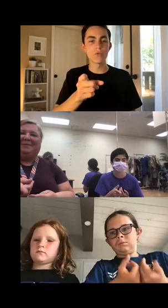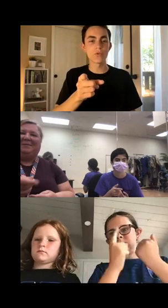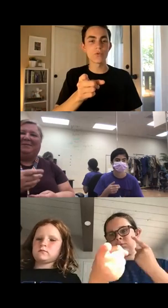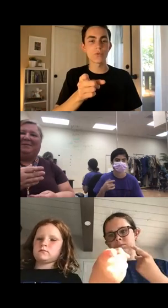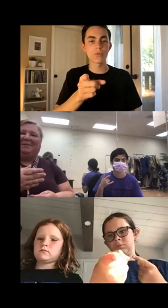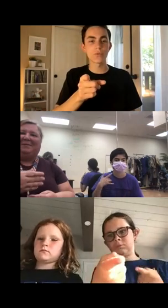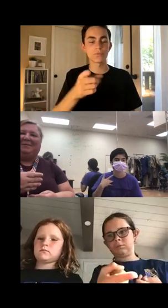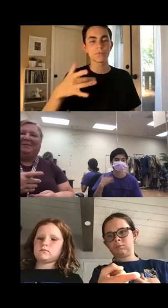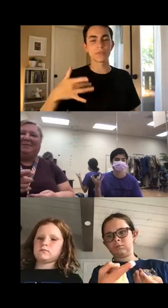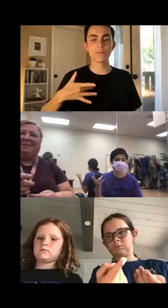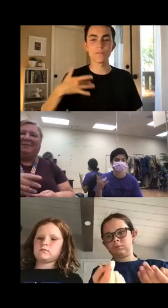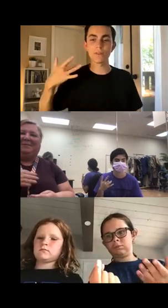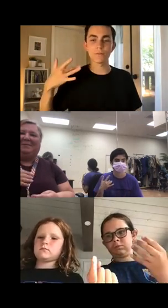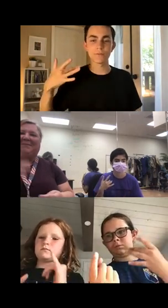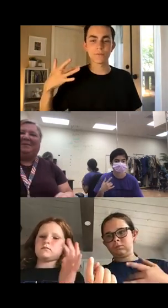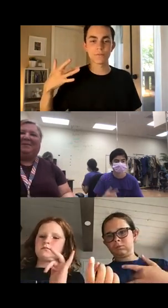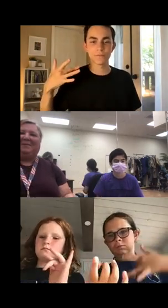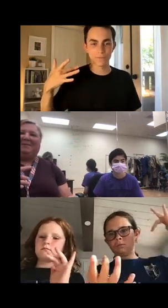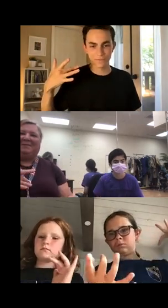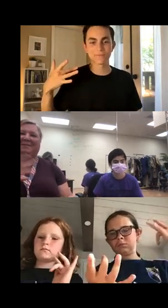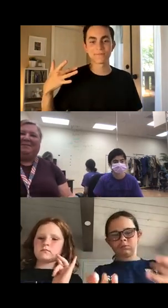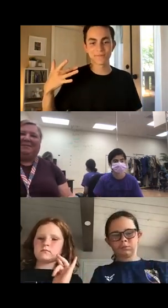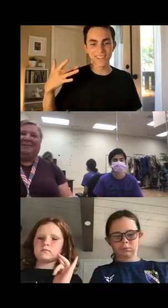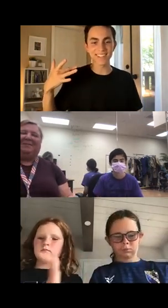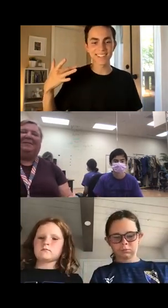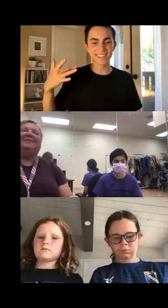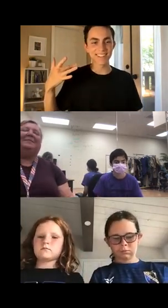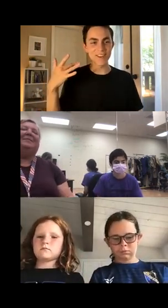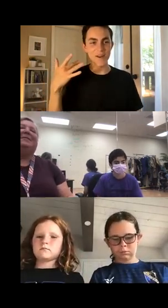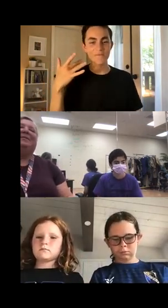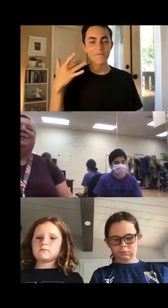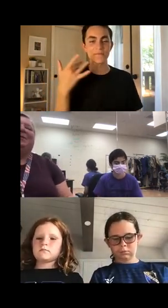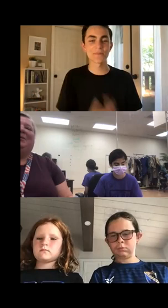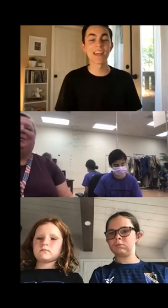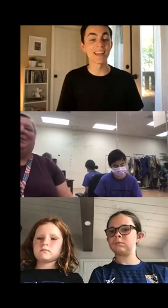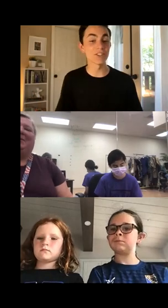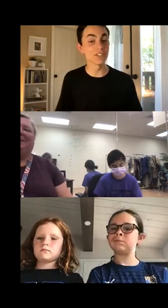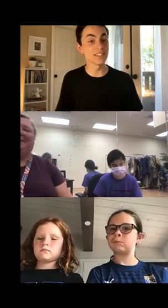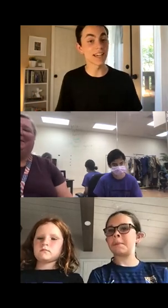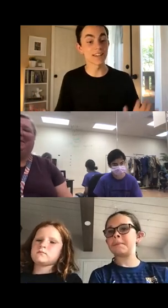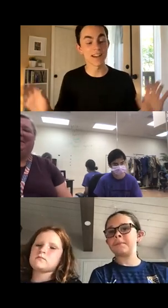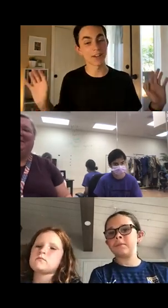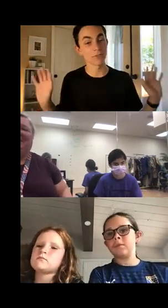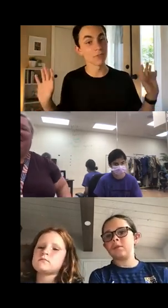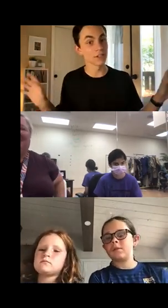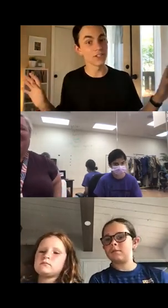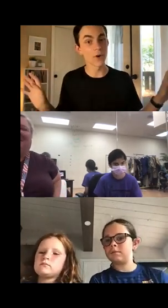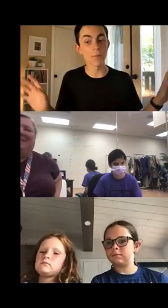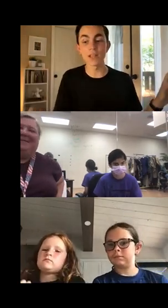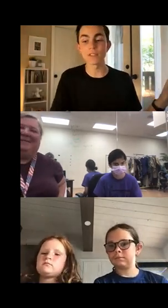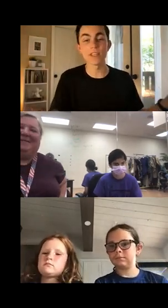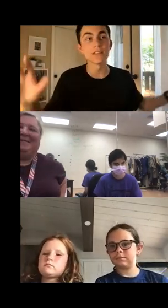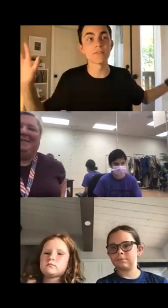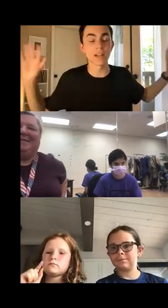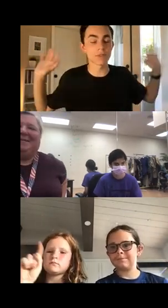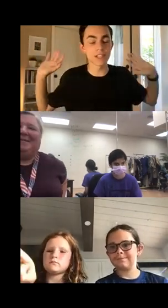you feel. Good, nice job. And I should say, I really don't